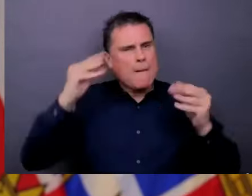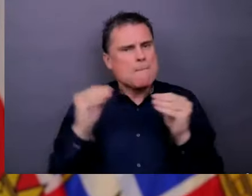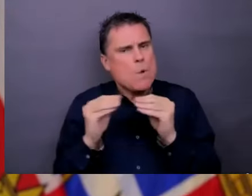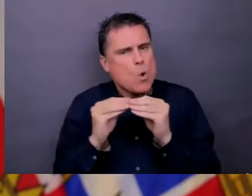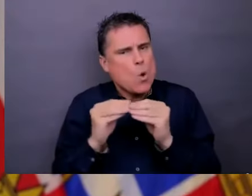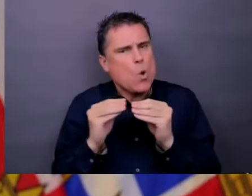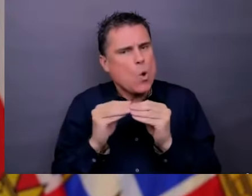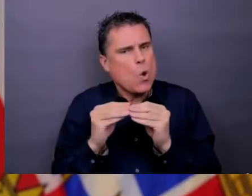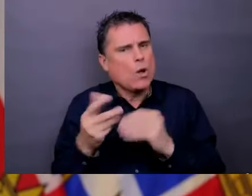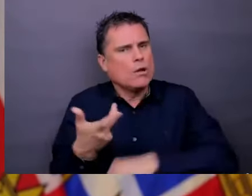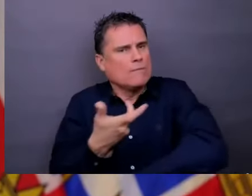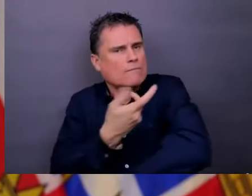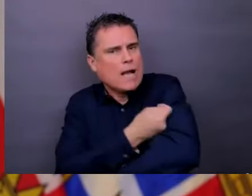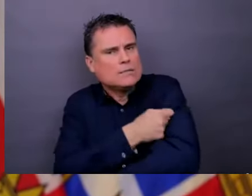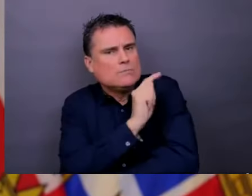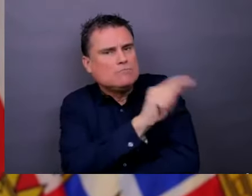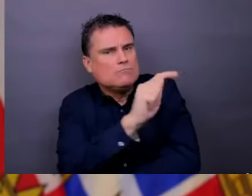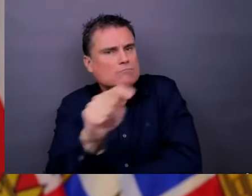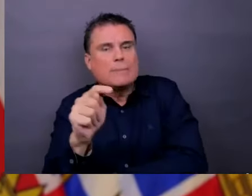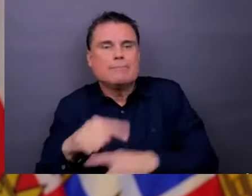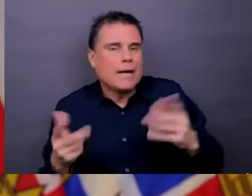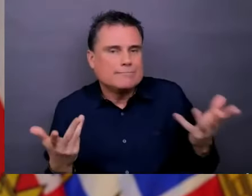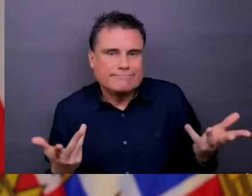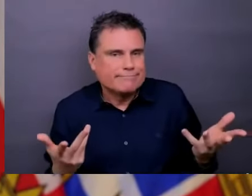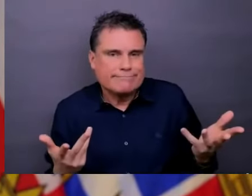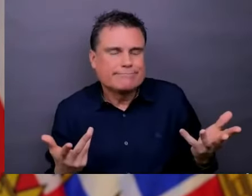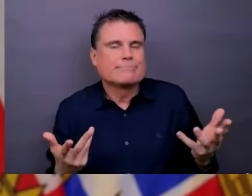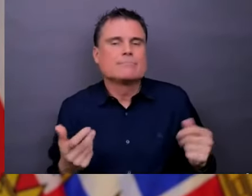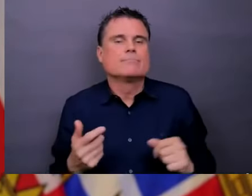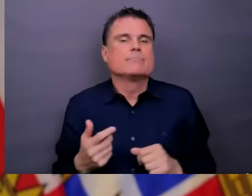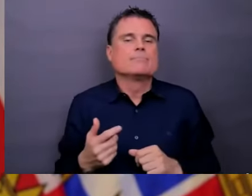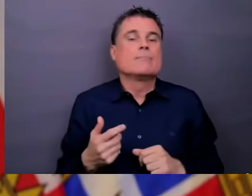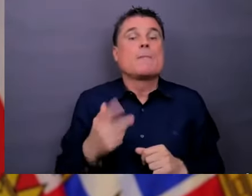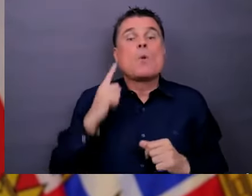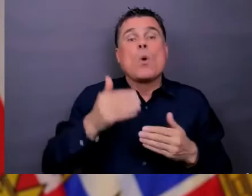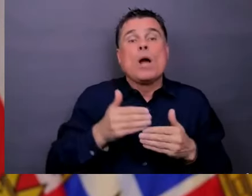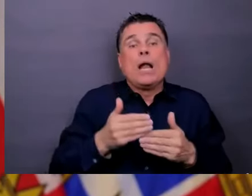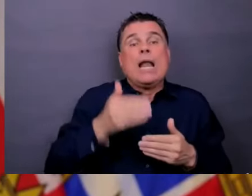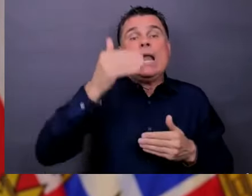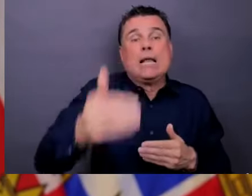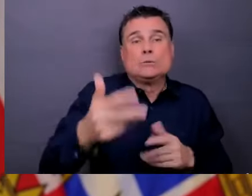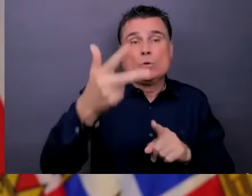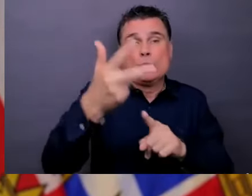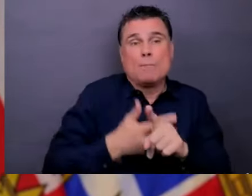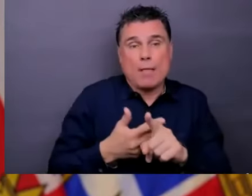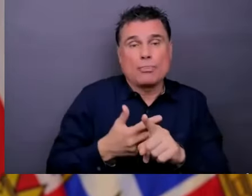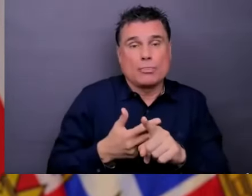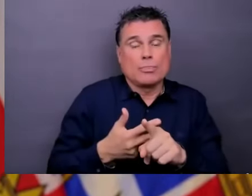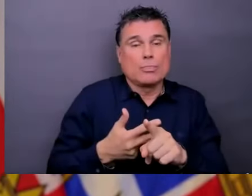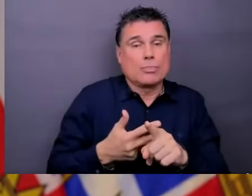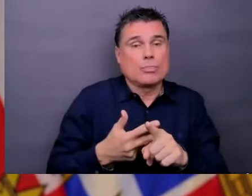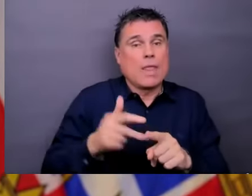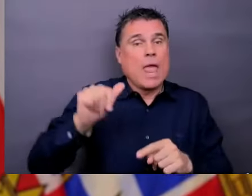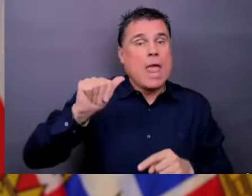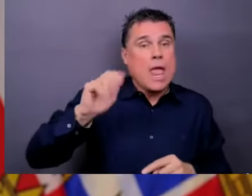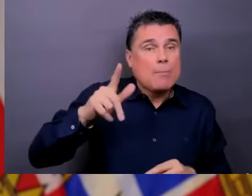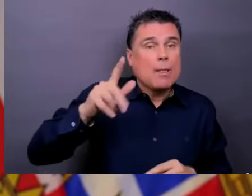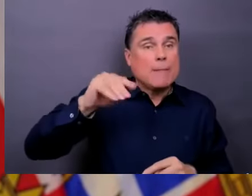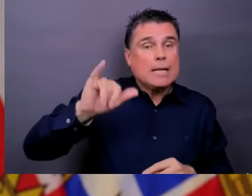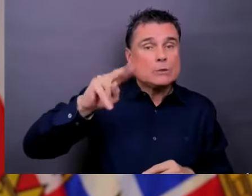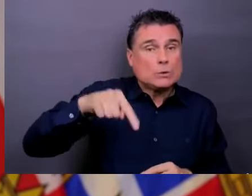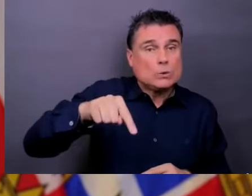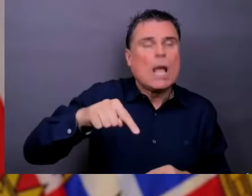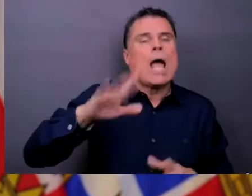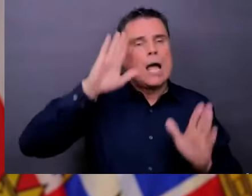weather, whether it's the production facility, whether it's access to the supplies that we need, the low dead space syringes, for